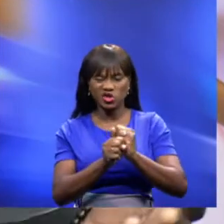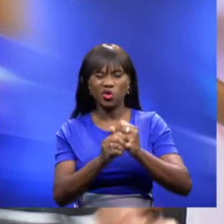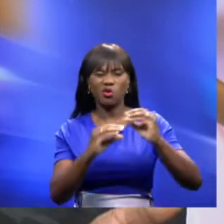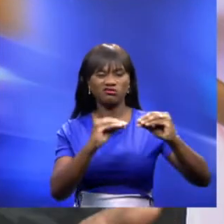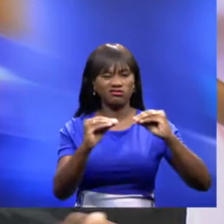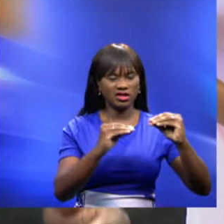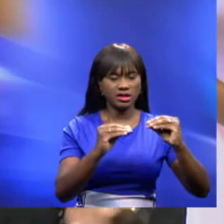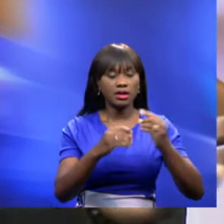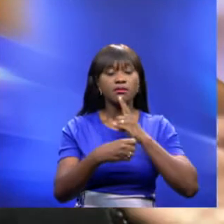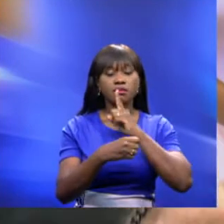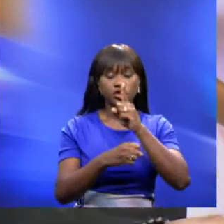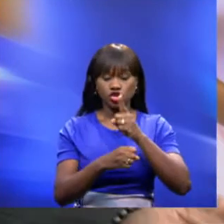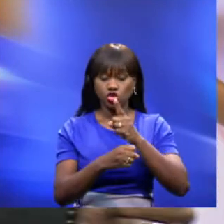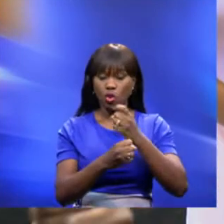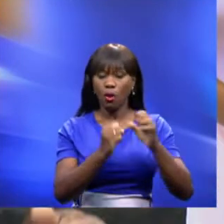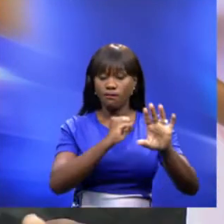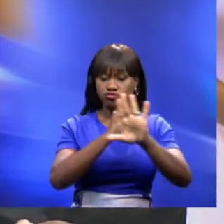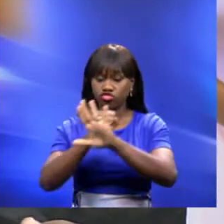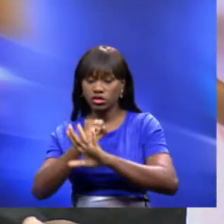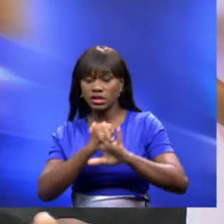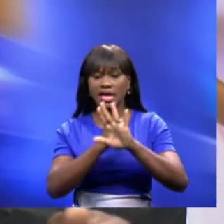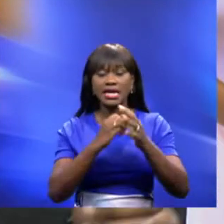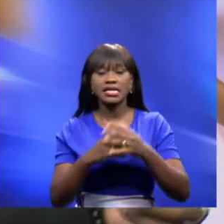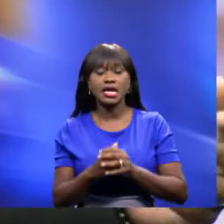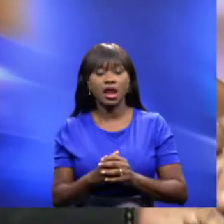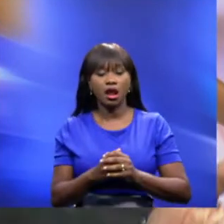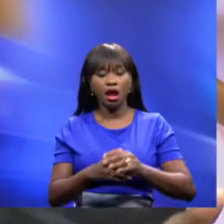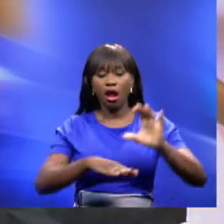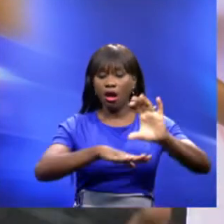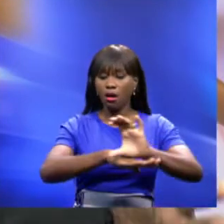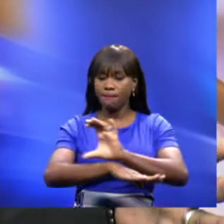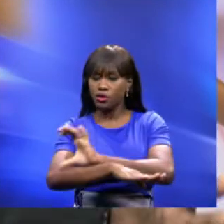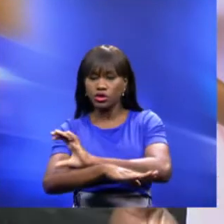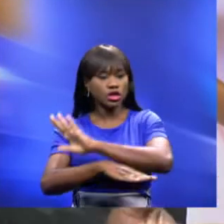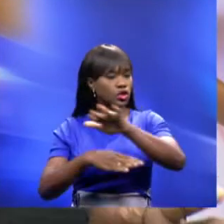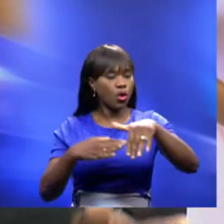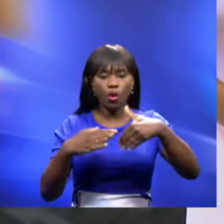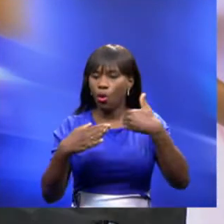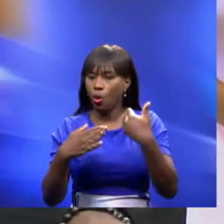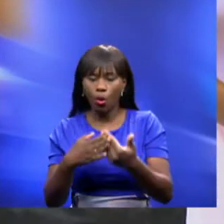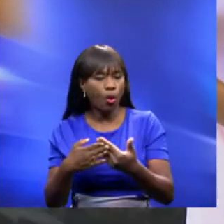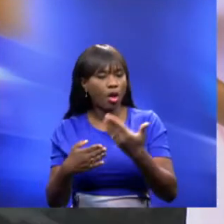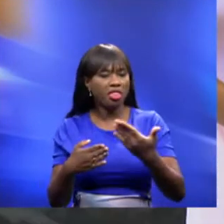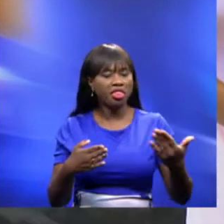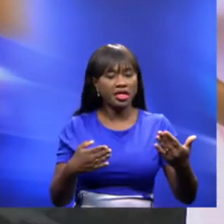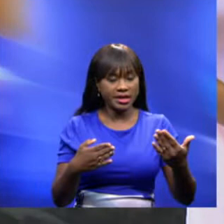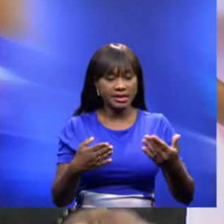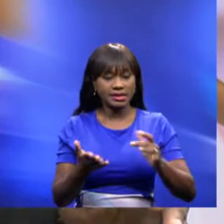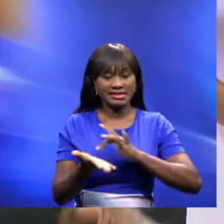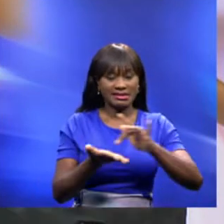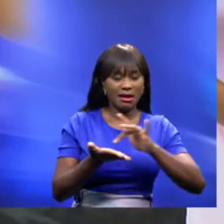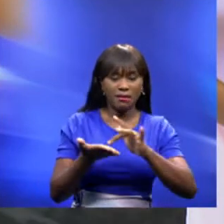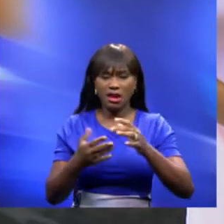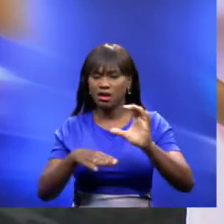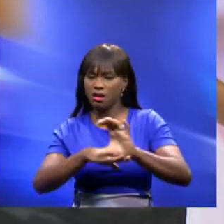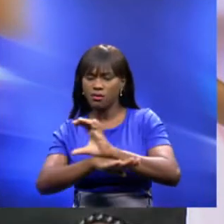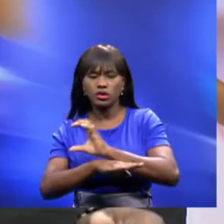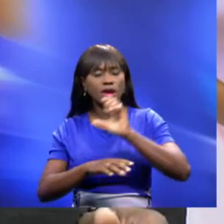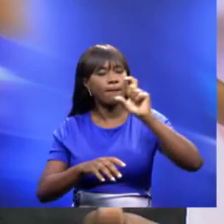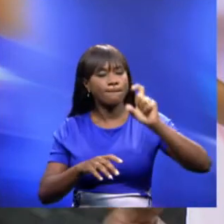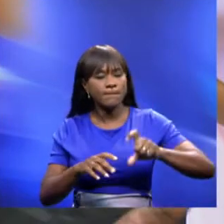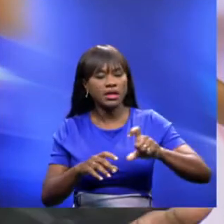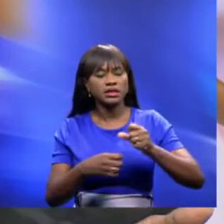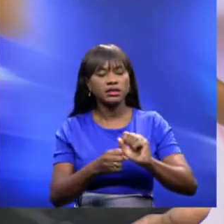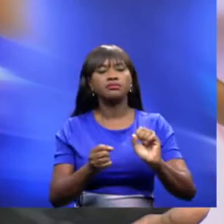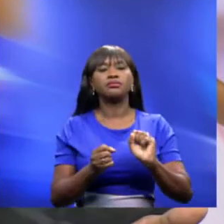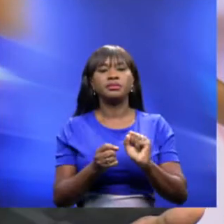are protected. Servers, desktop computers, you need all these devices to be updated to ensure that